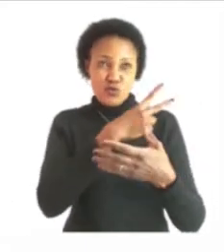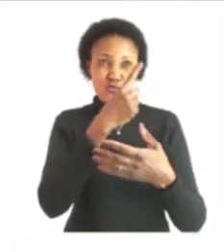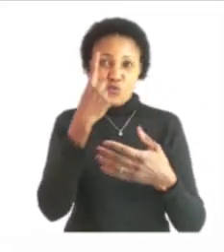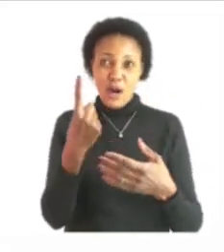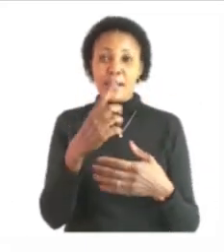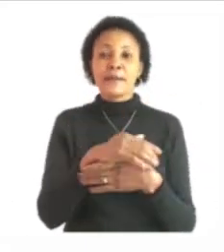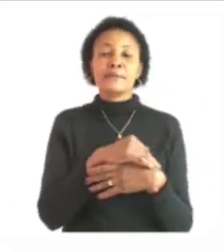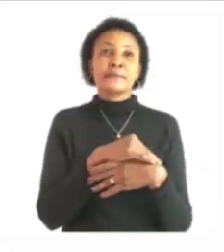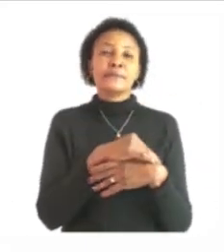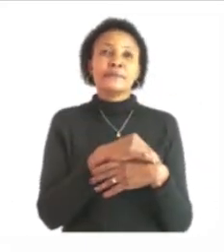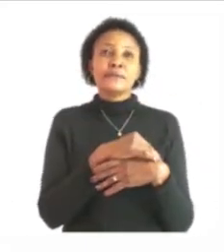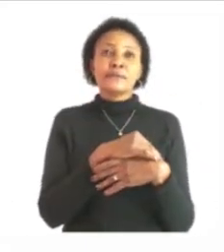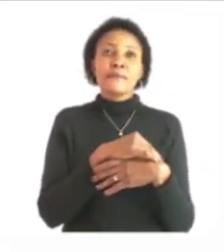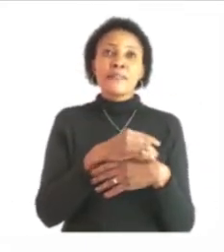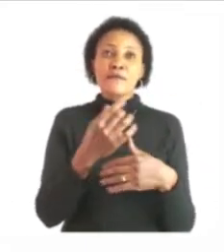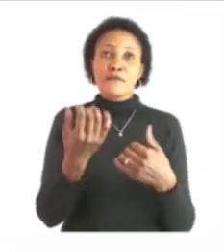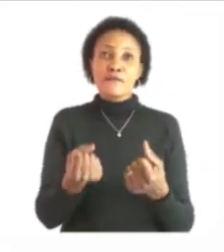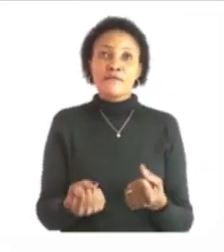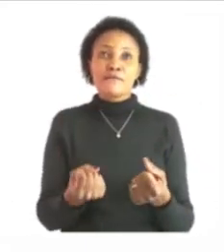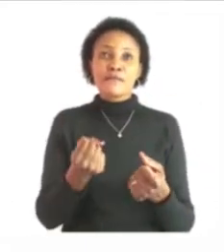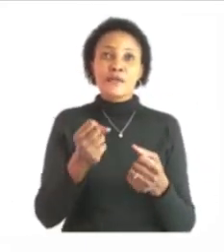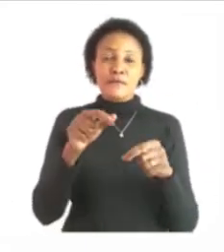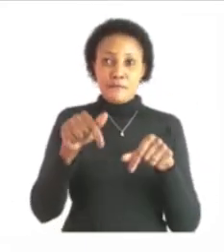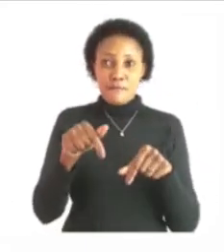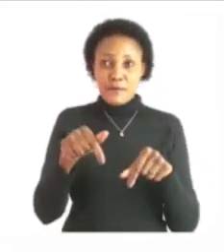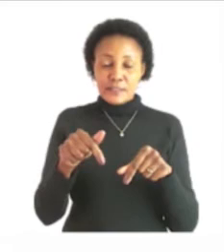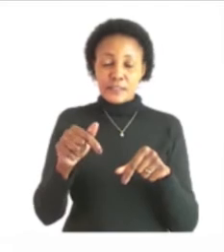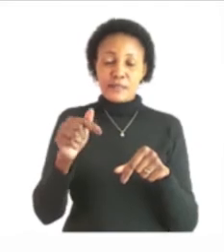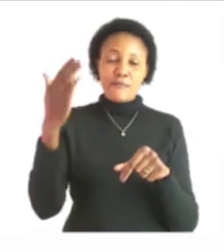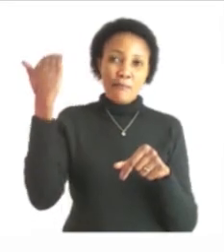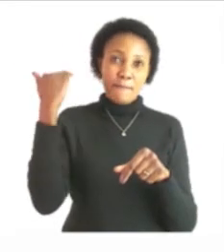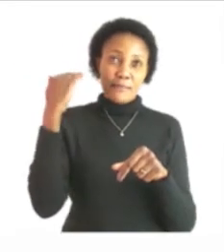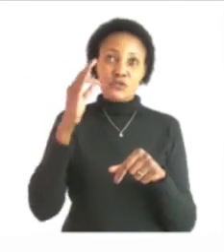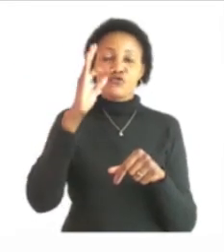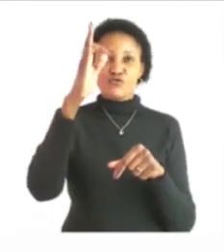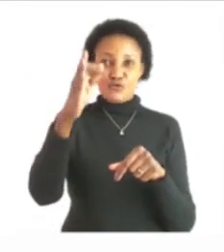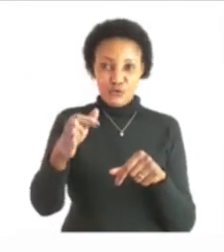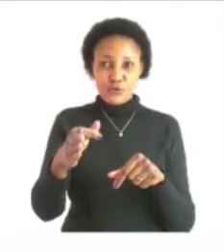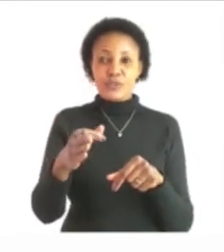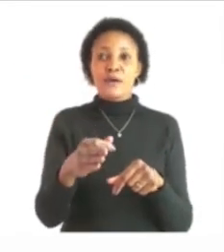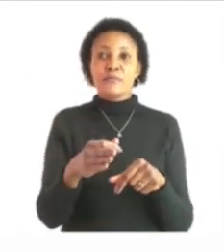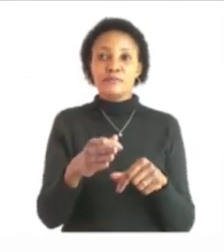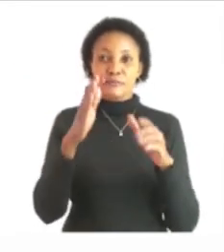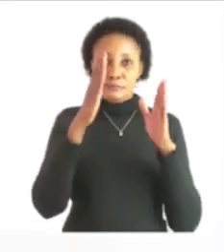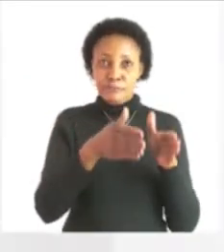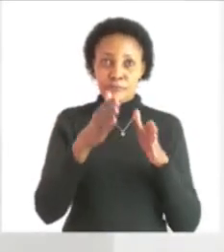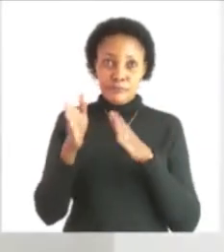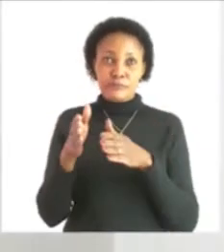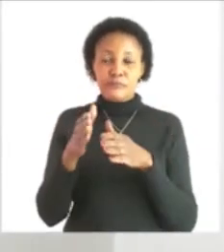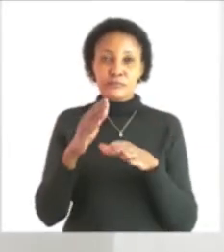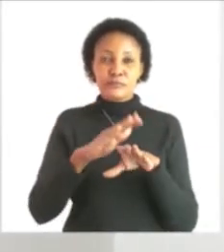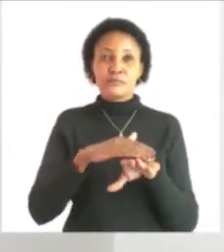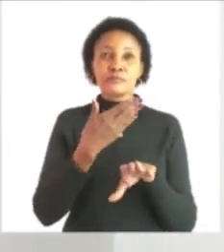that we have the present, the past, and the future tenses. Now coming back to our chalkboard again,